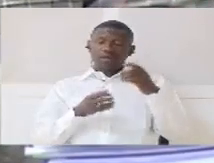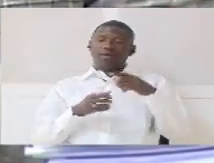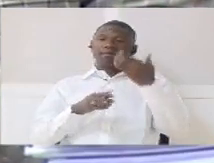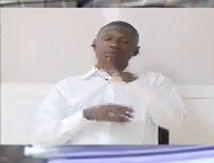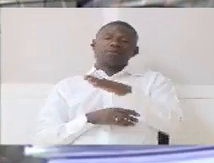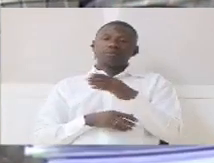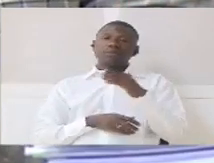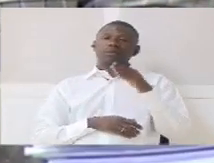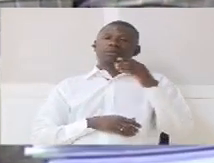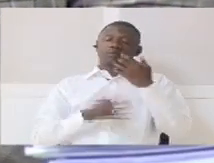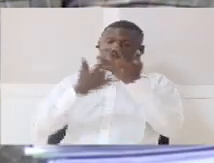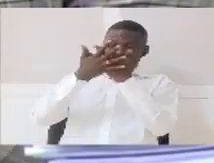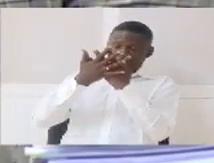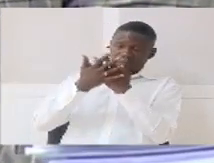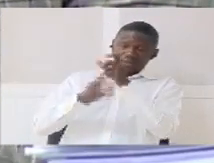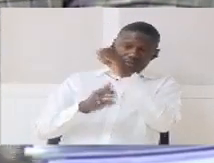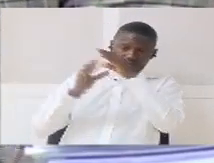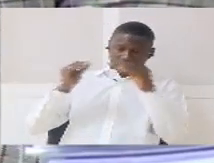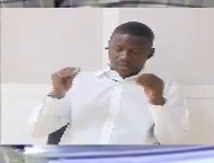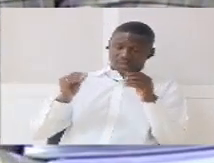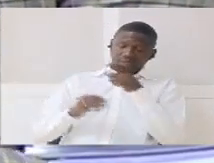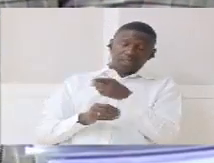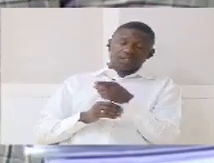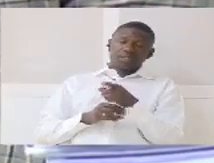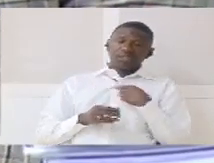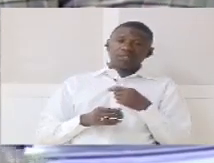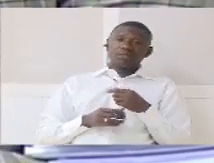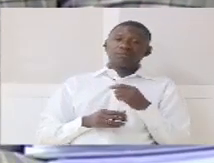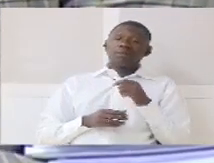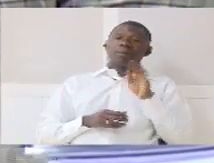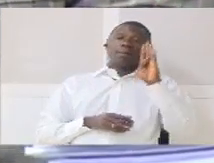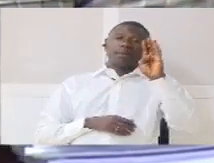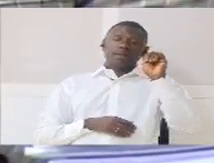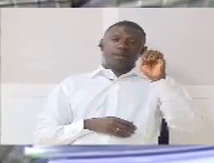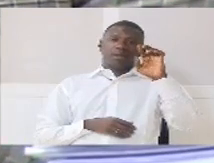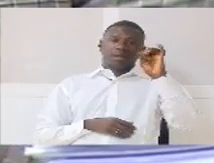this beriberi was as a result of this pap that they were eating,